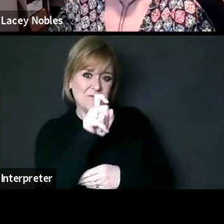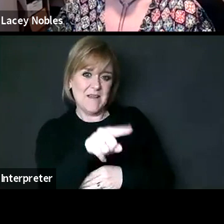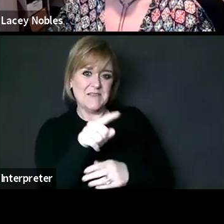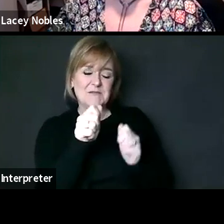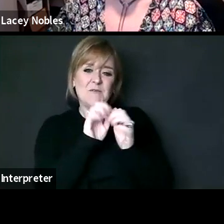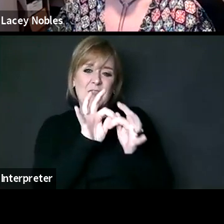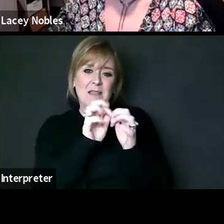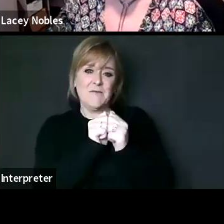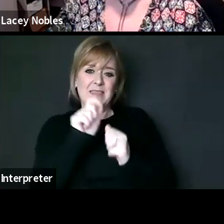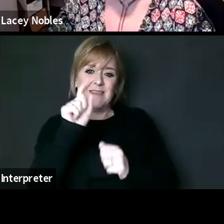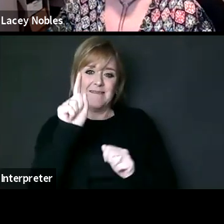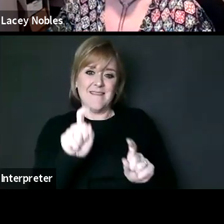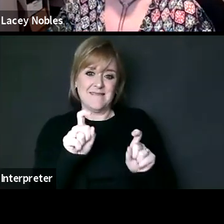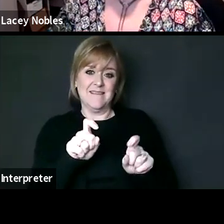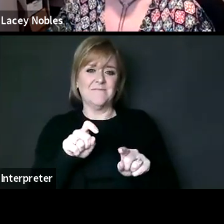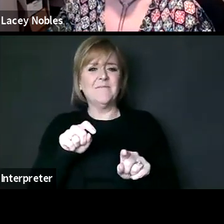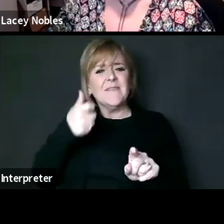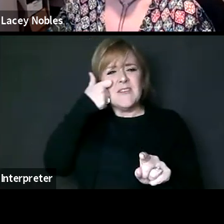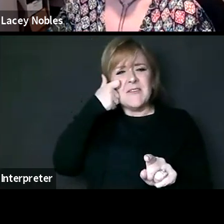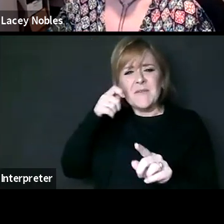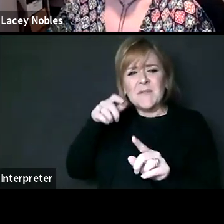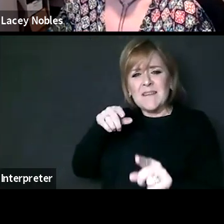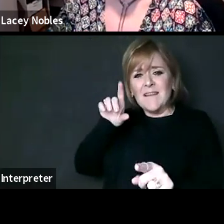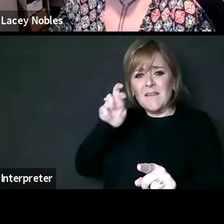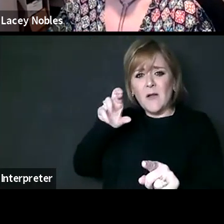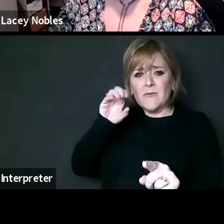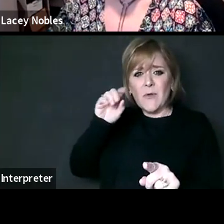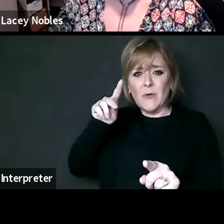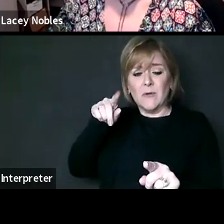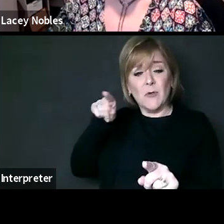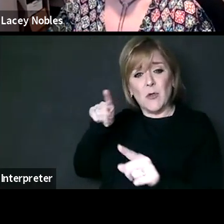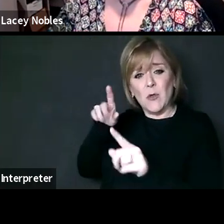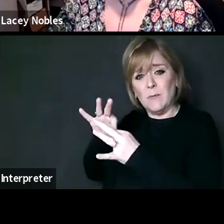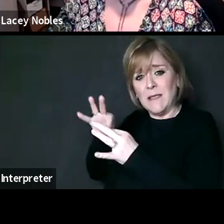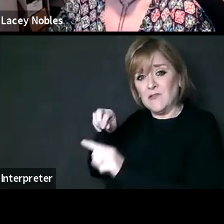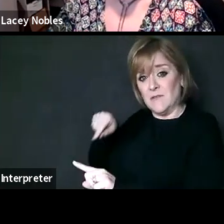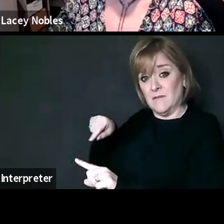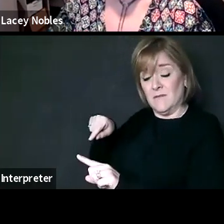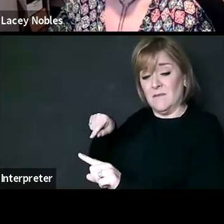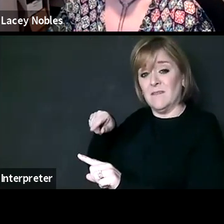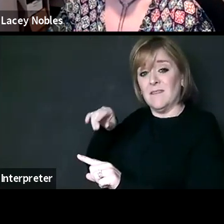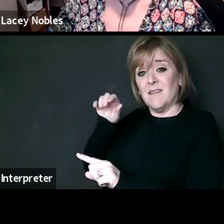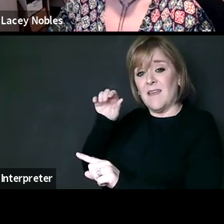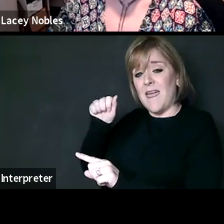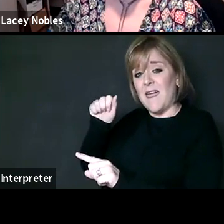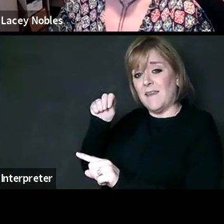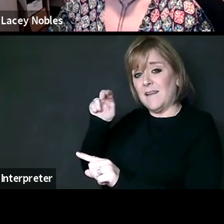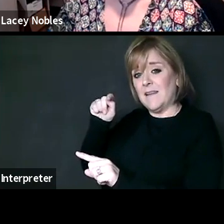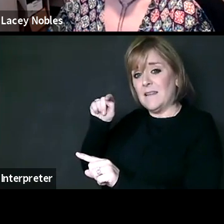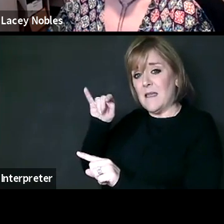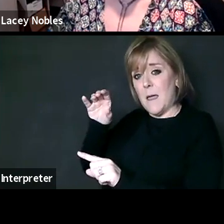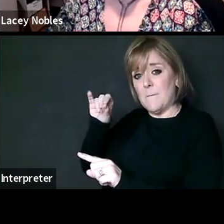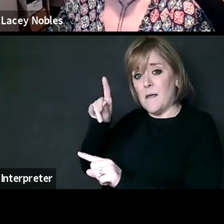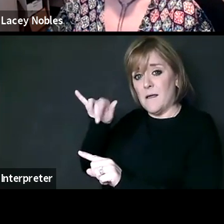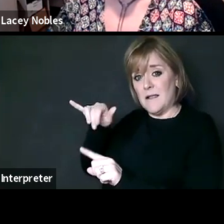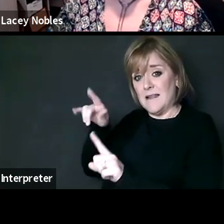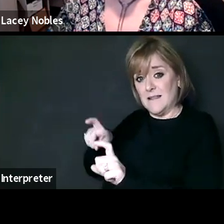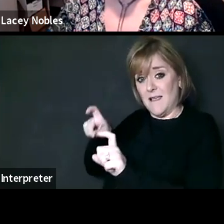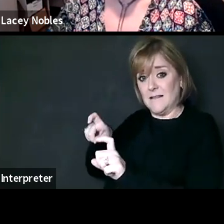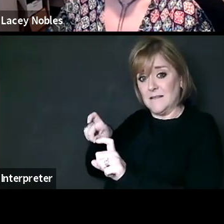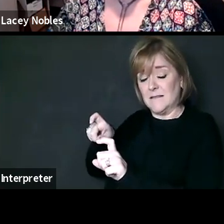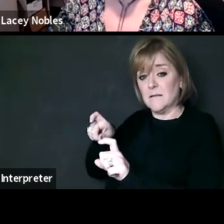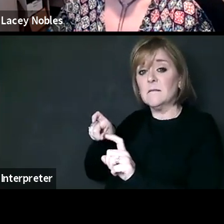the antibiotic, Dr. Cook, can you get the virus after being an antibiotic